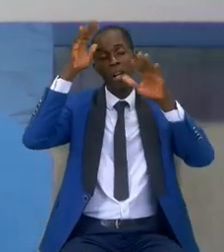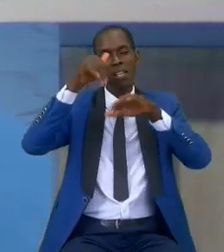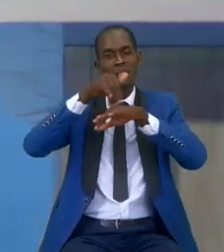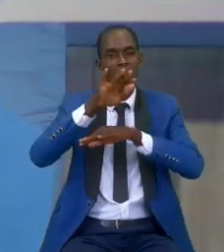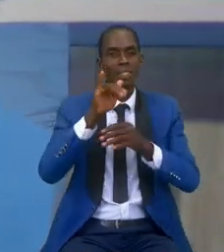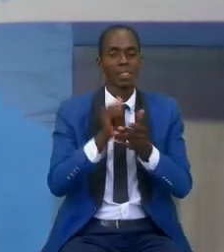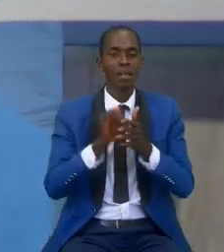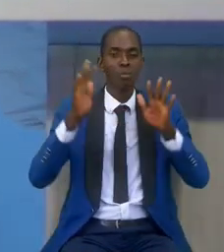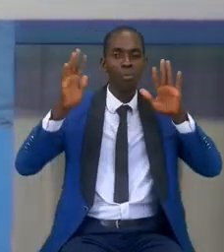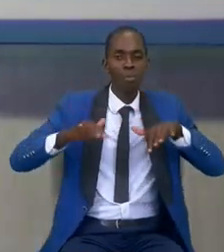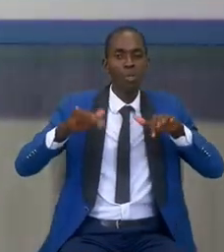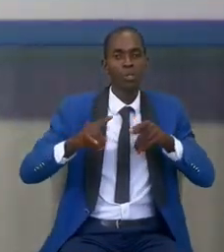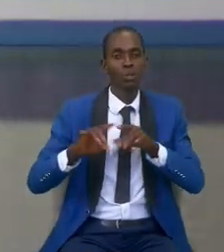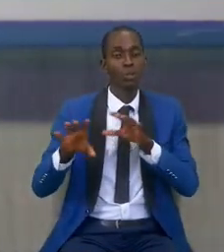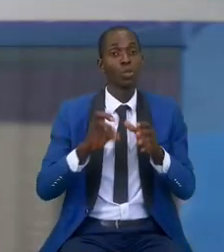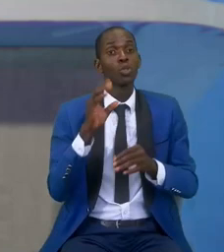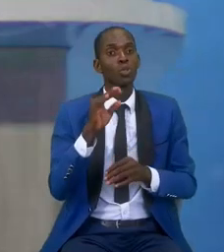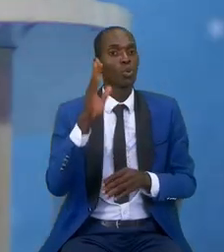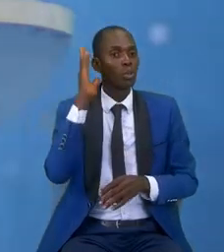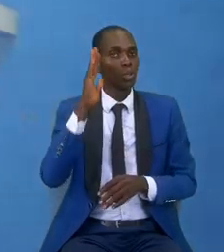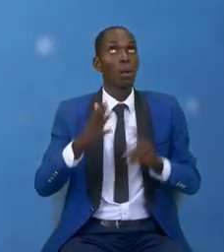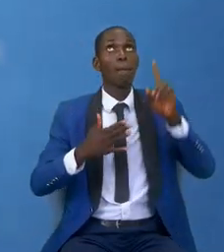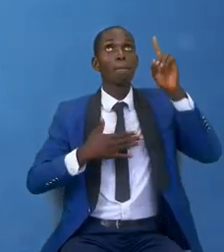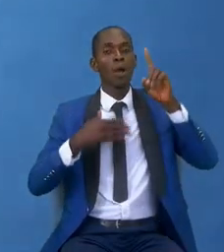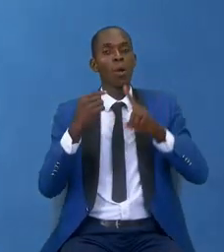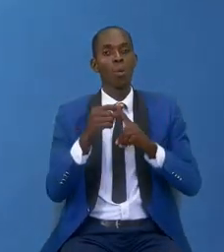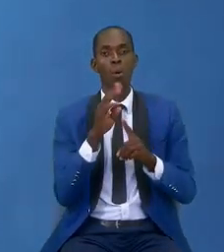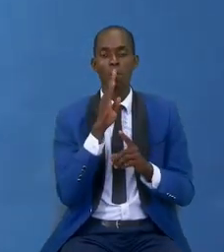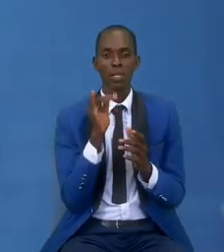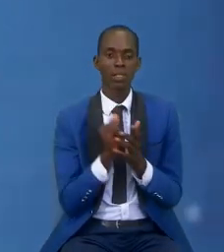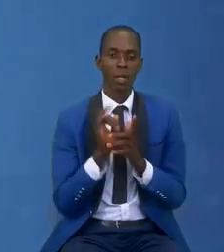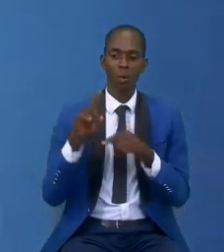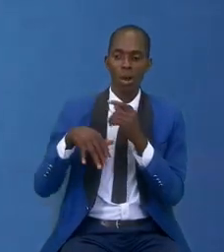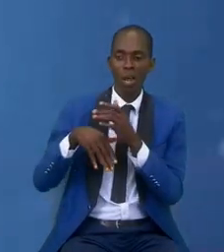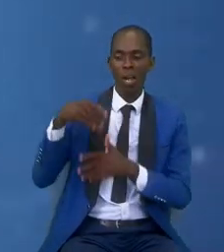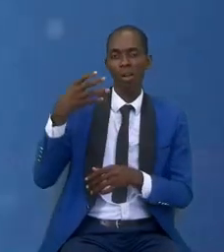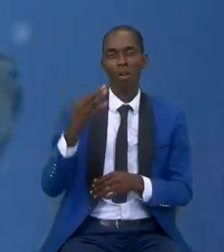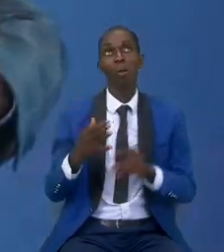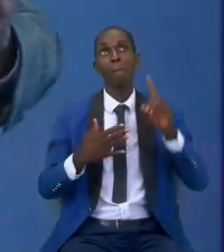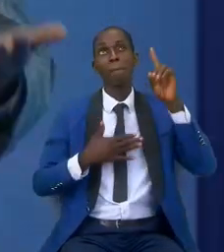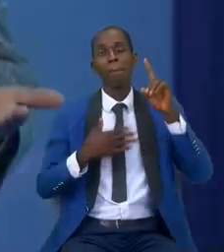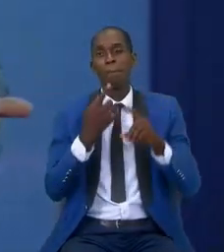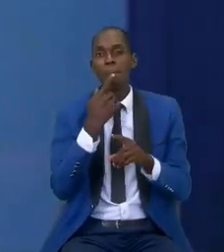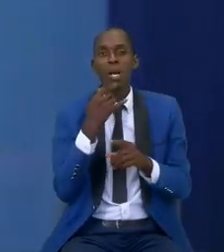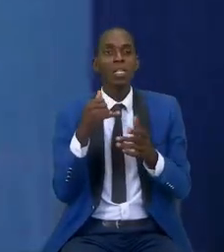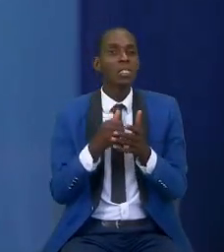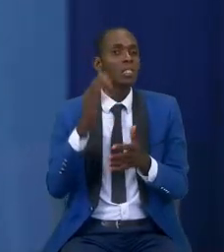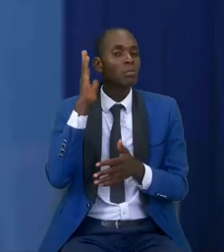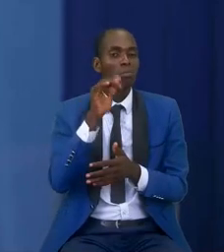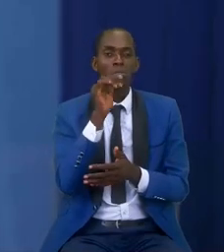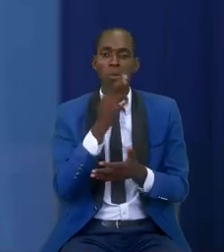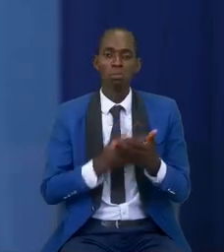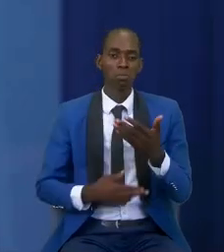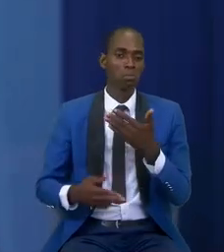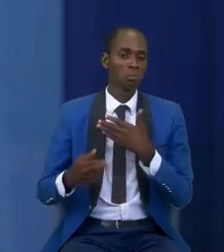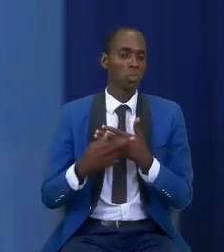out of my mouth it shall not return unto me void but it